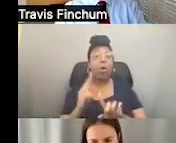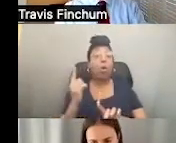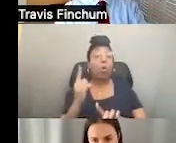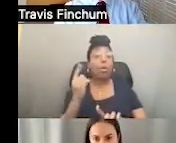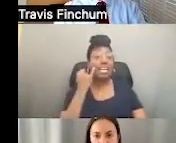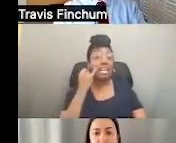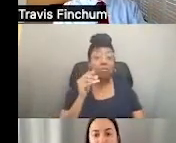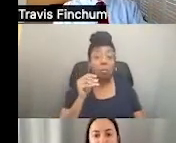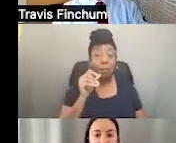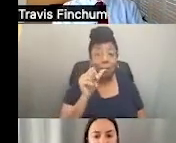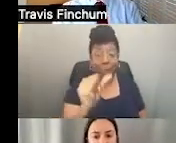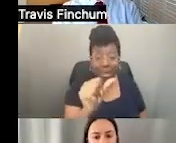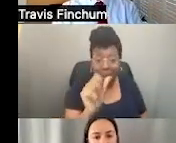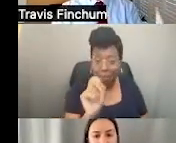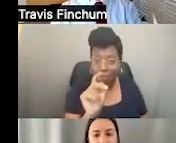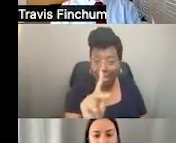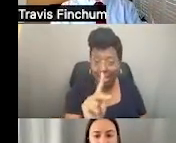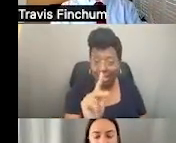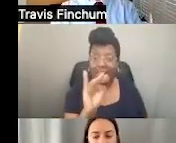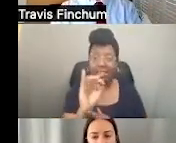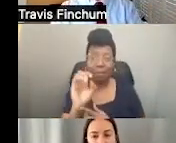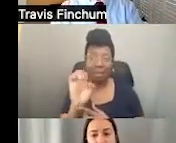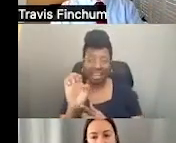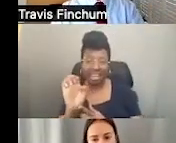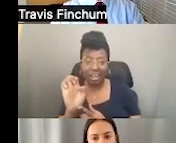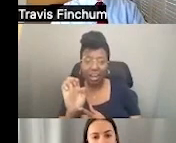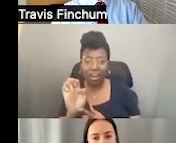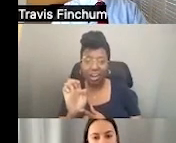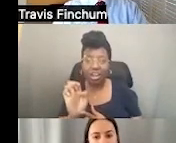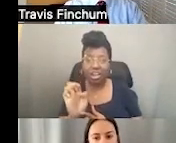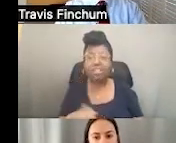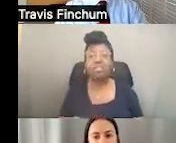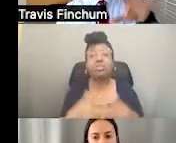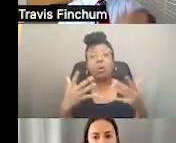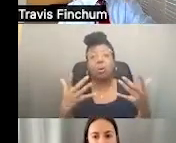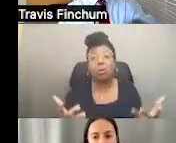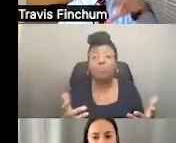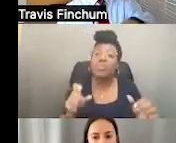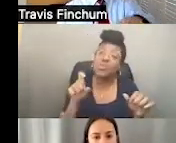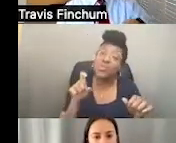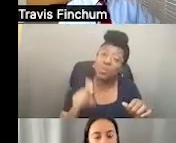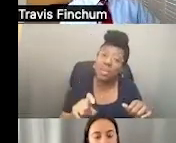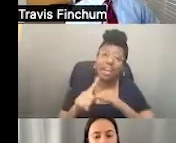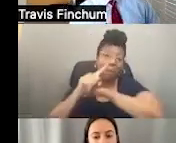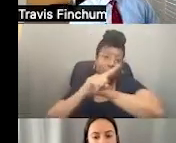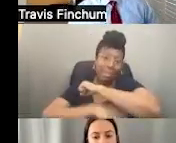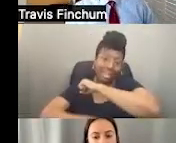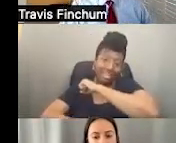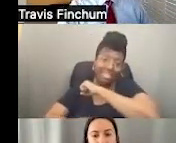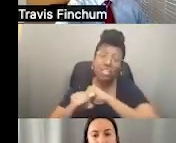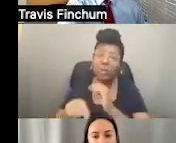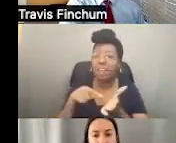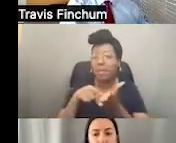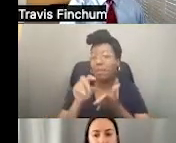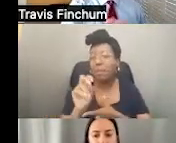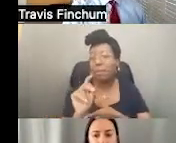the Medicaid services that have been received. So there is a payback provision or a